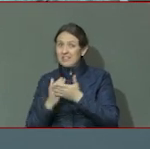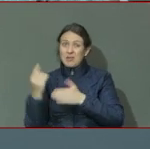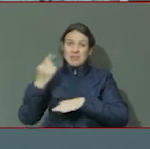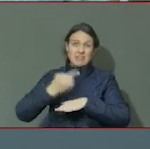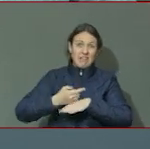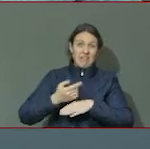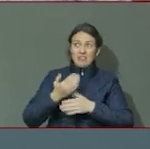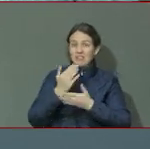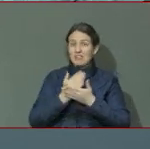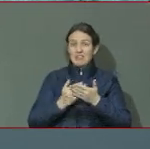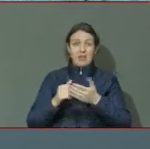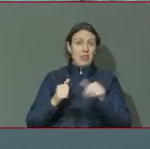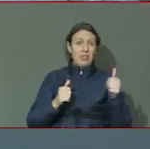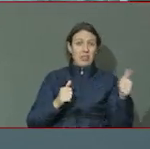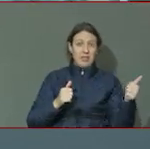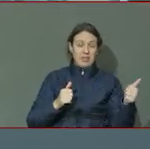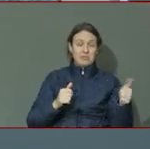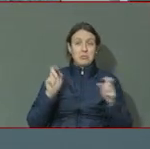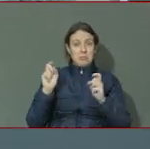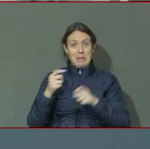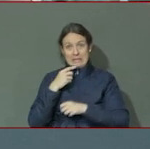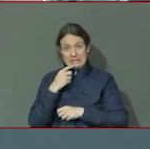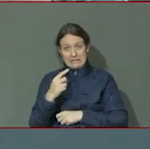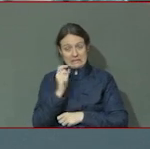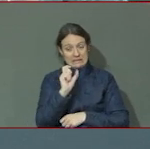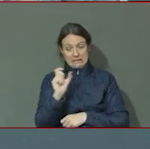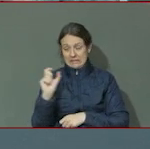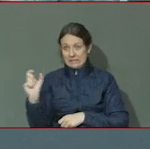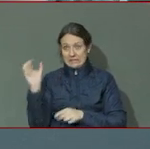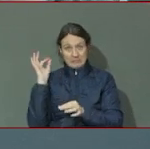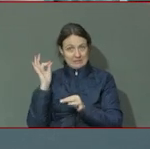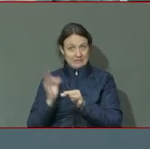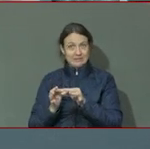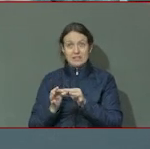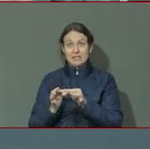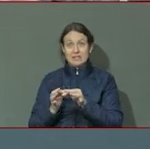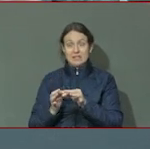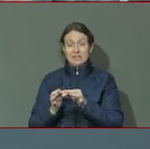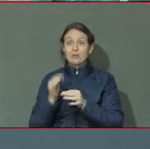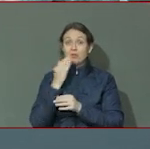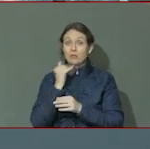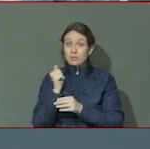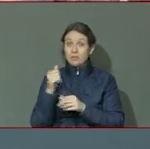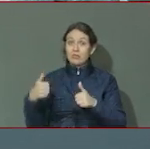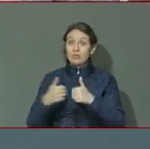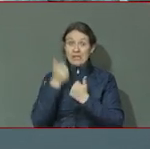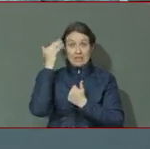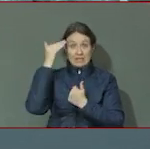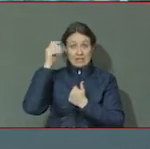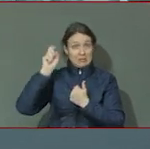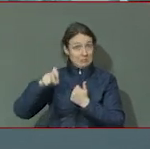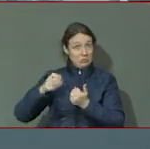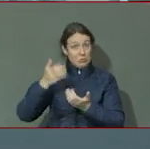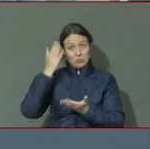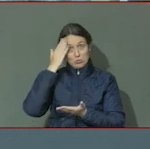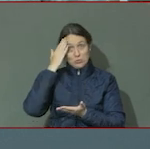if you do the organic chemistry. So that is important. So please know your collision theory.